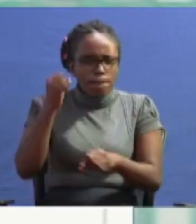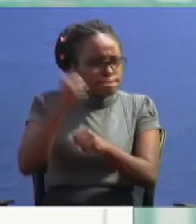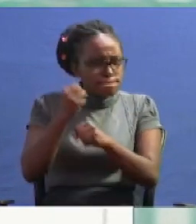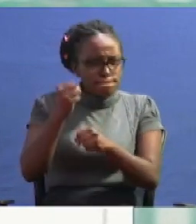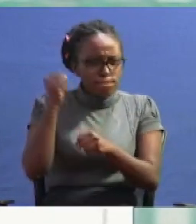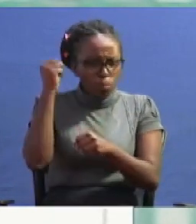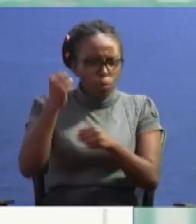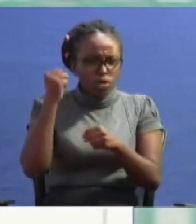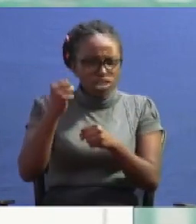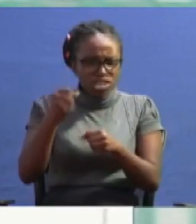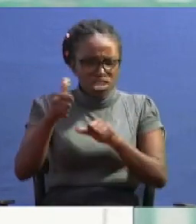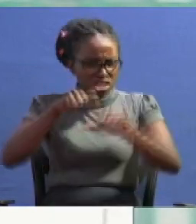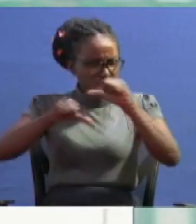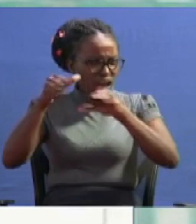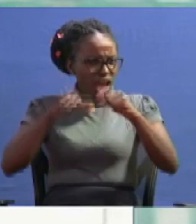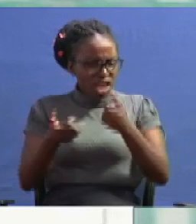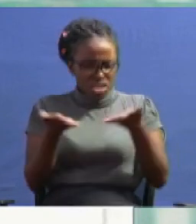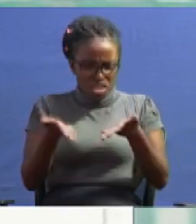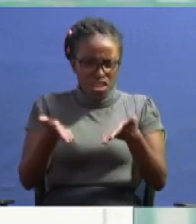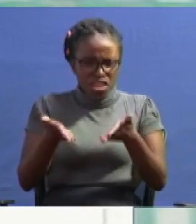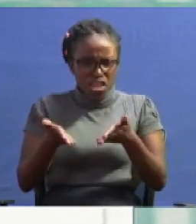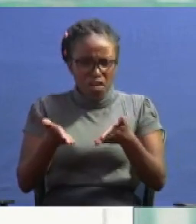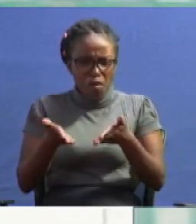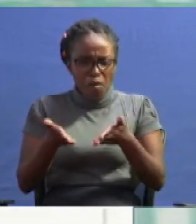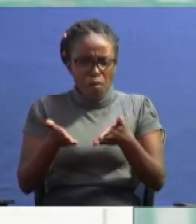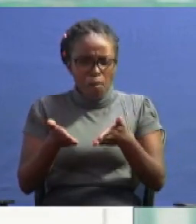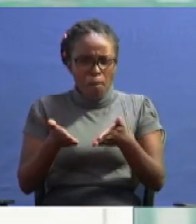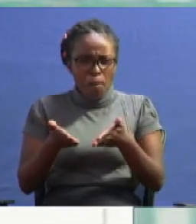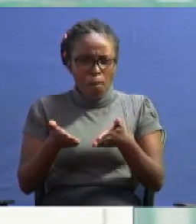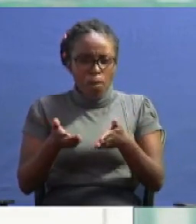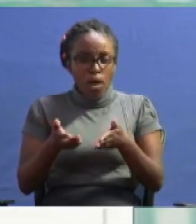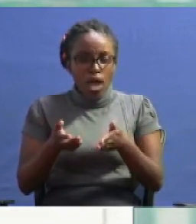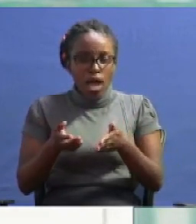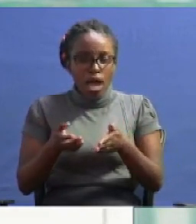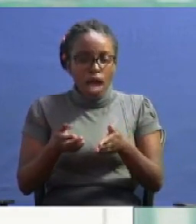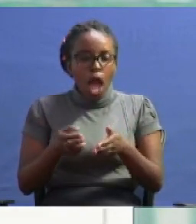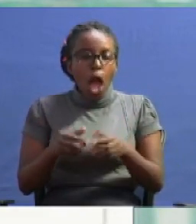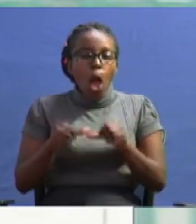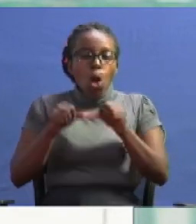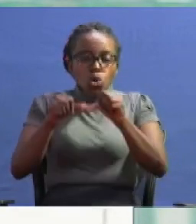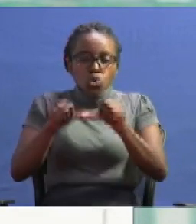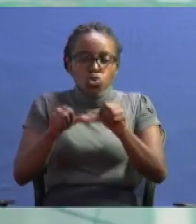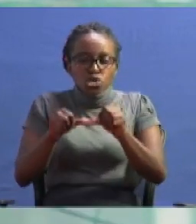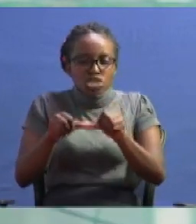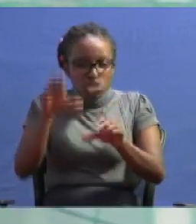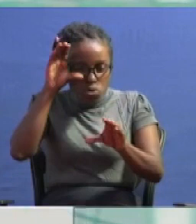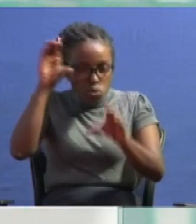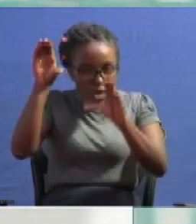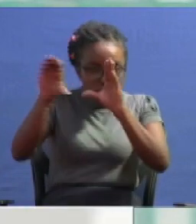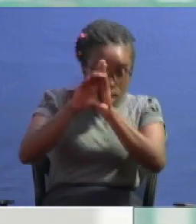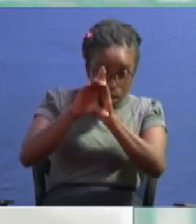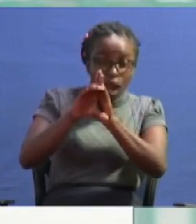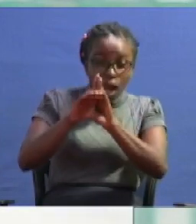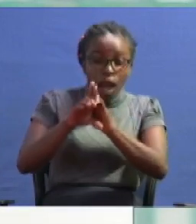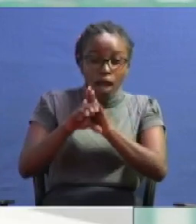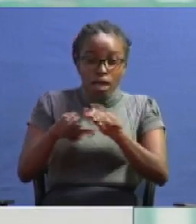in every art, what we have is theatrics. You have to portray a particular picture that will sell the narrative that you